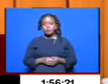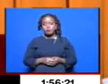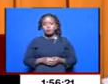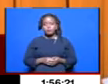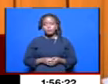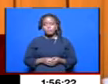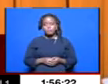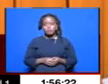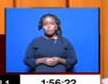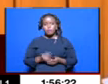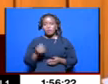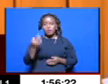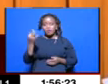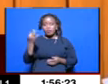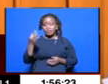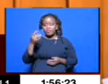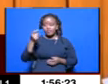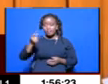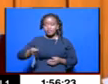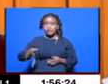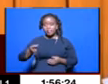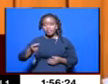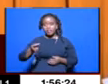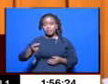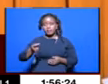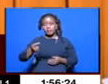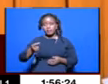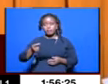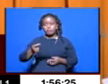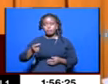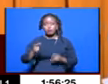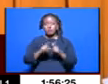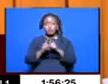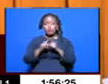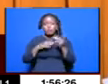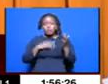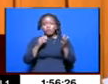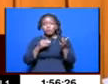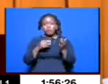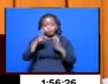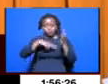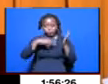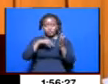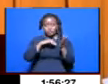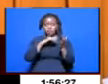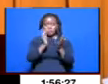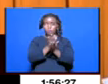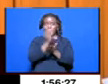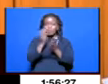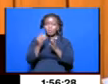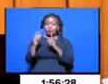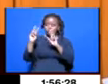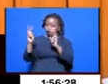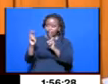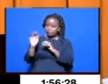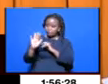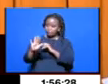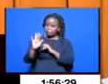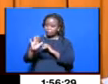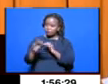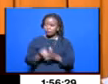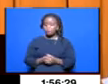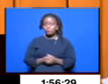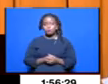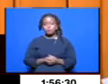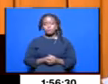The three judges, I'll refer to paragraph to what they said. I'll go directly to